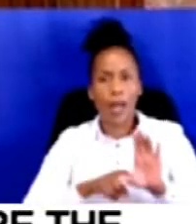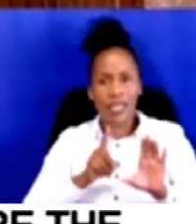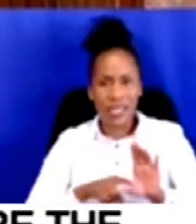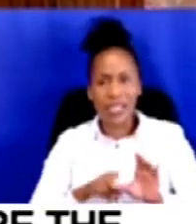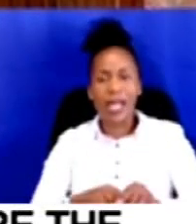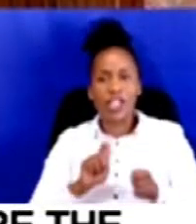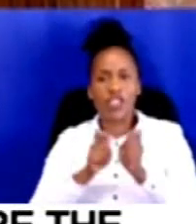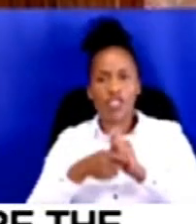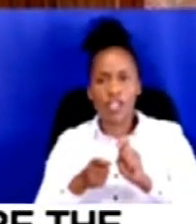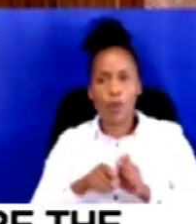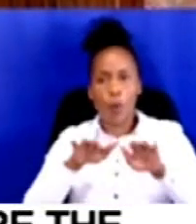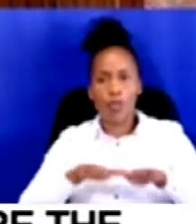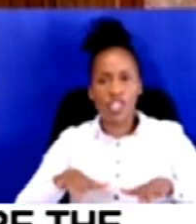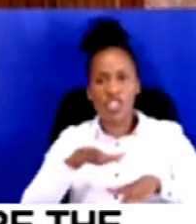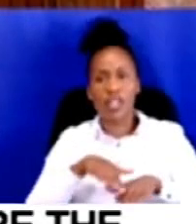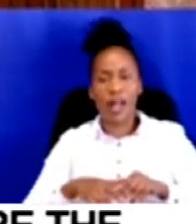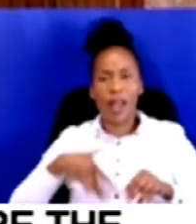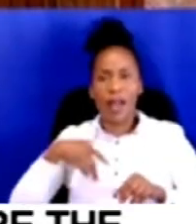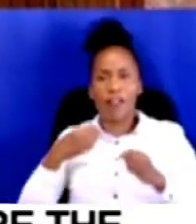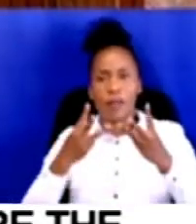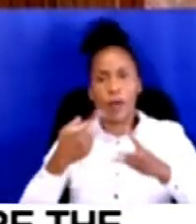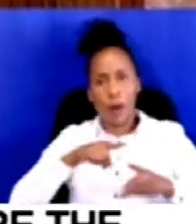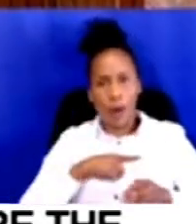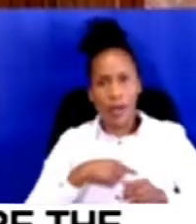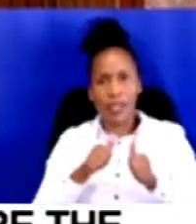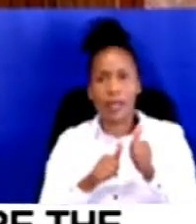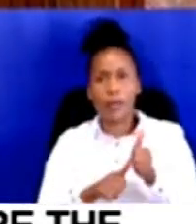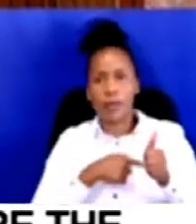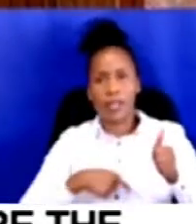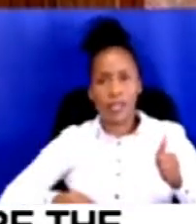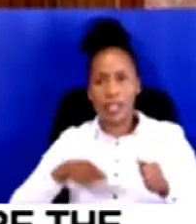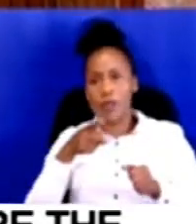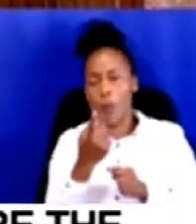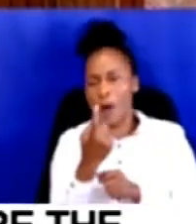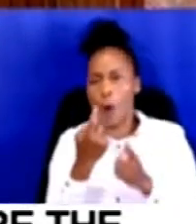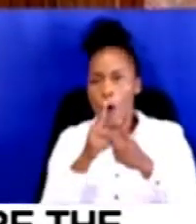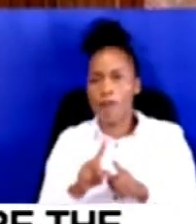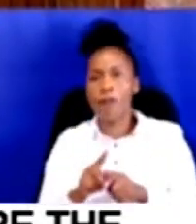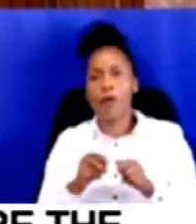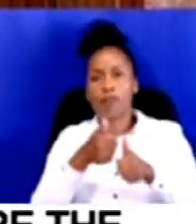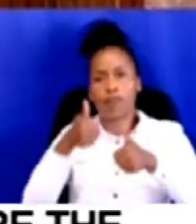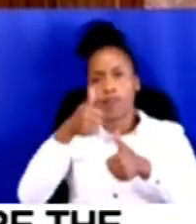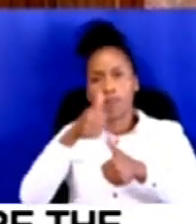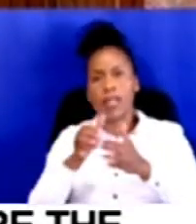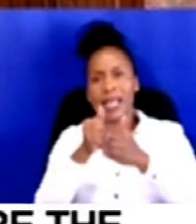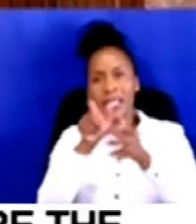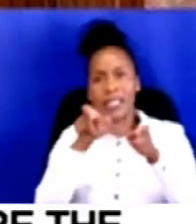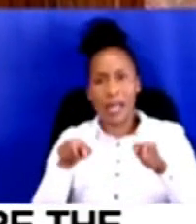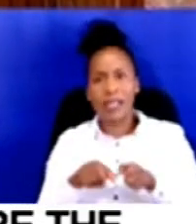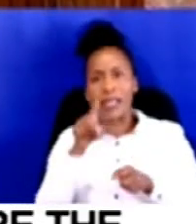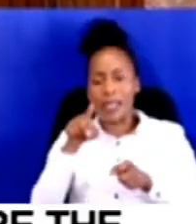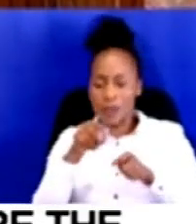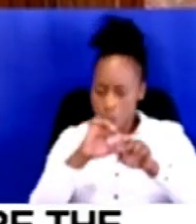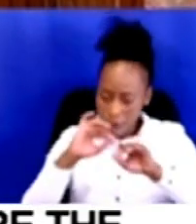for our people. Deputy President, as one of the senior leaders who was in the forefront of mobilizing